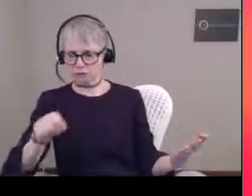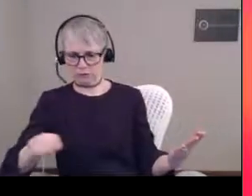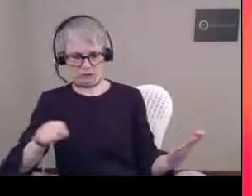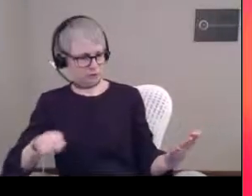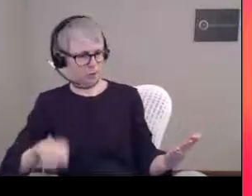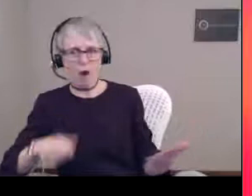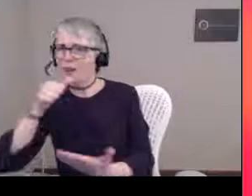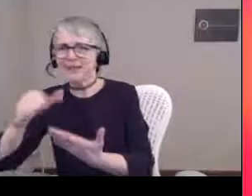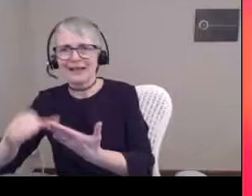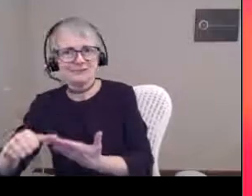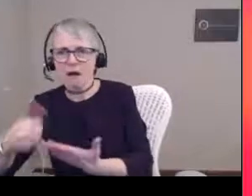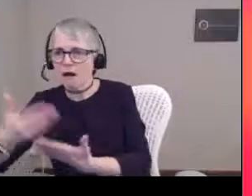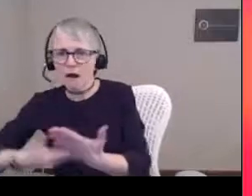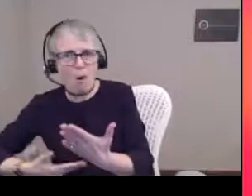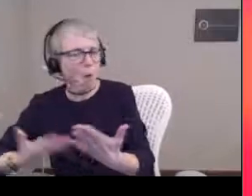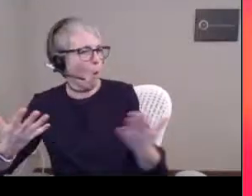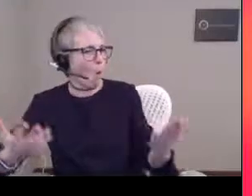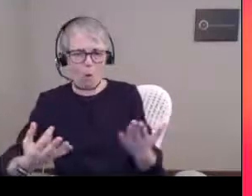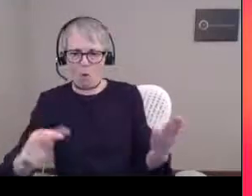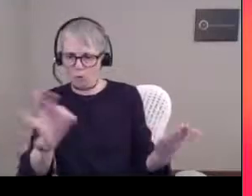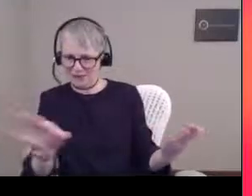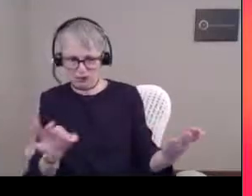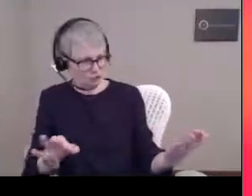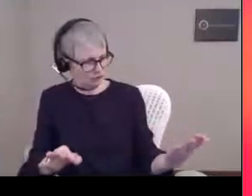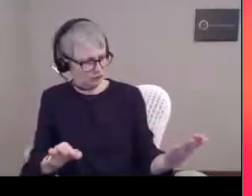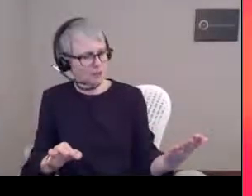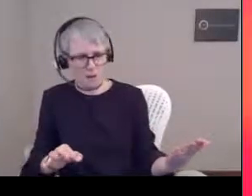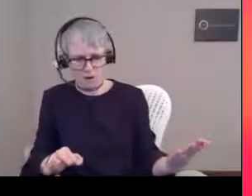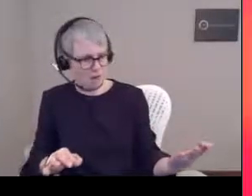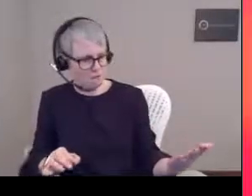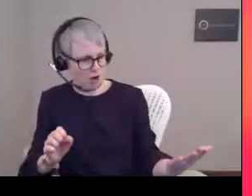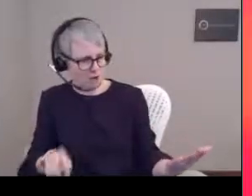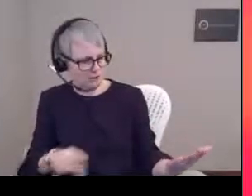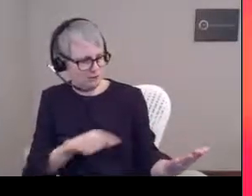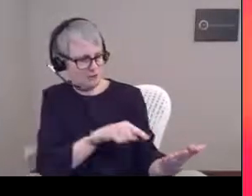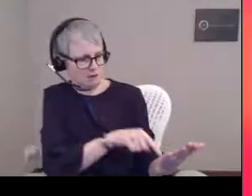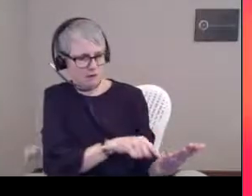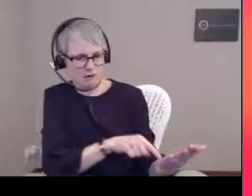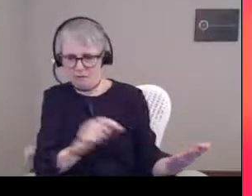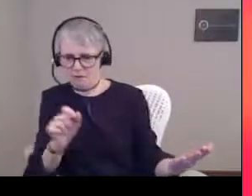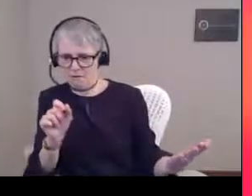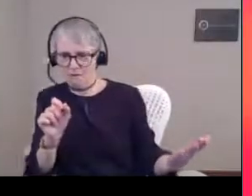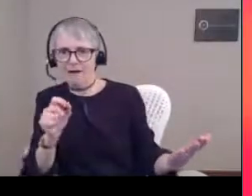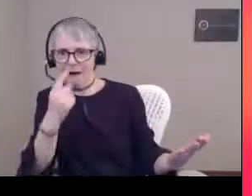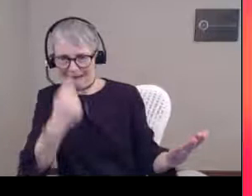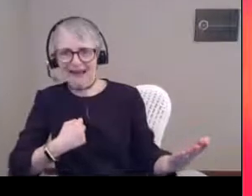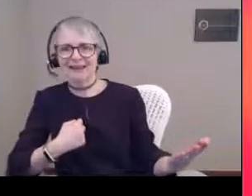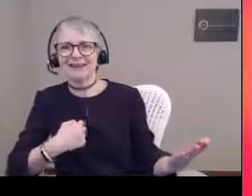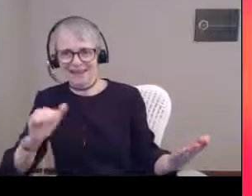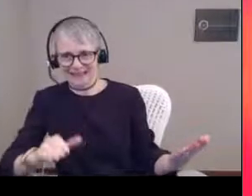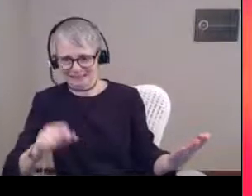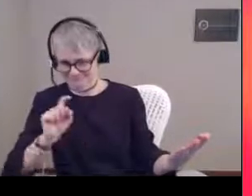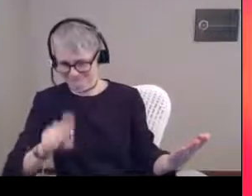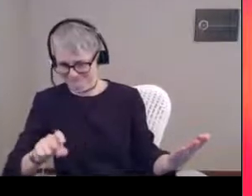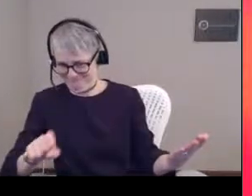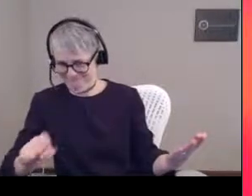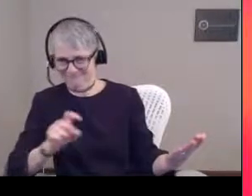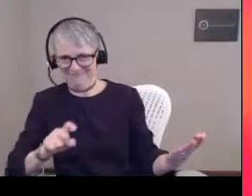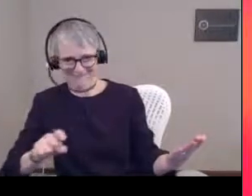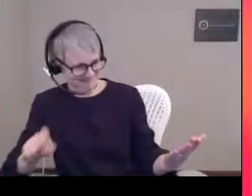or any application questions you're answering. And I would also, looking for work sometimes and